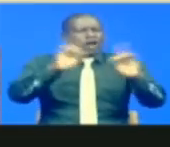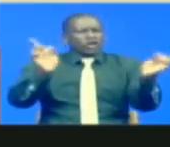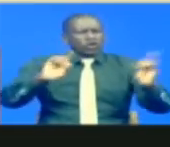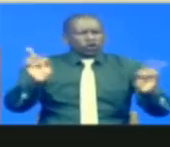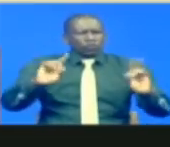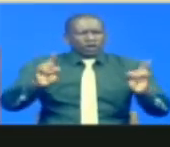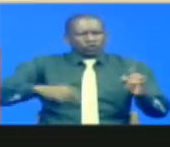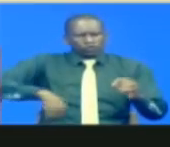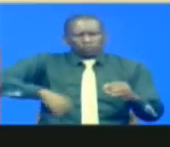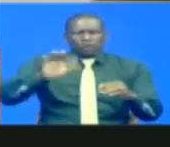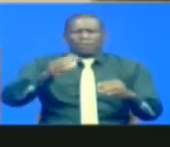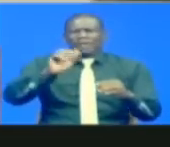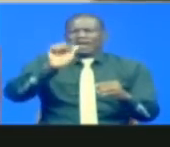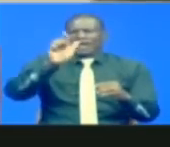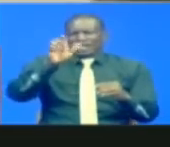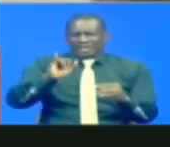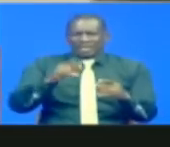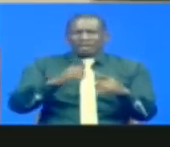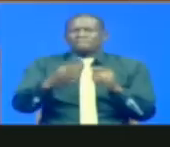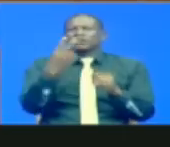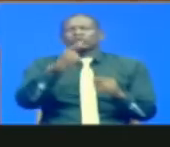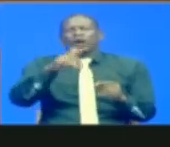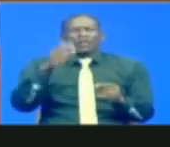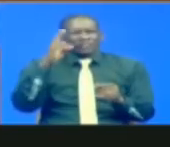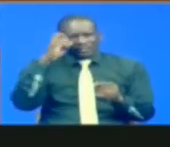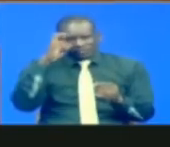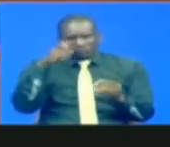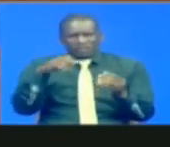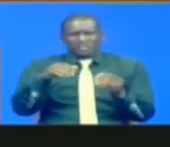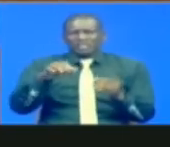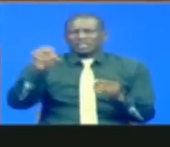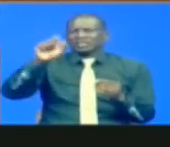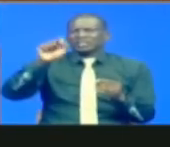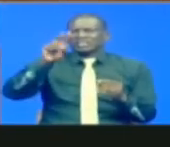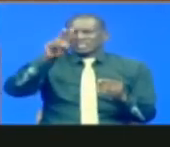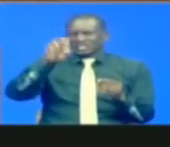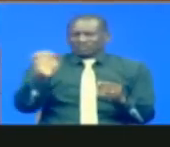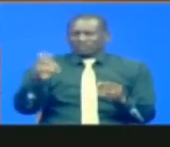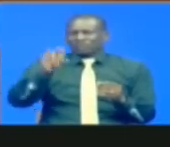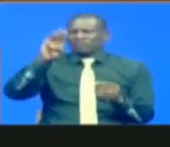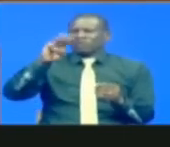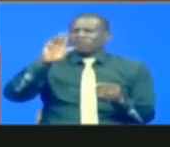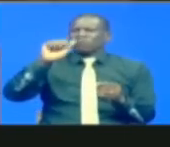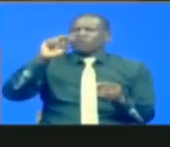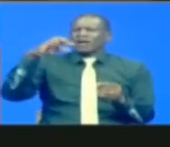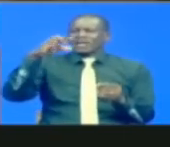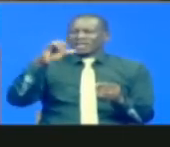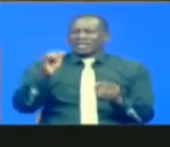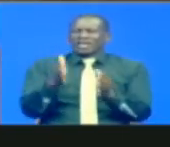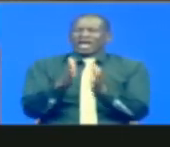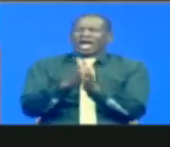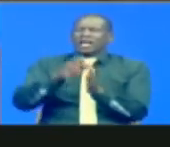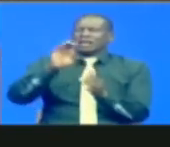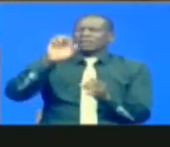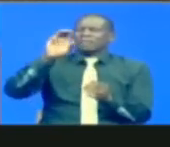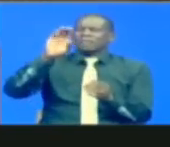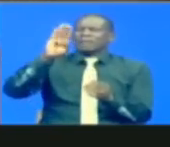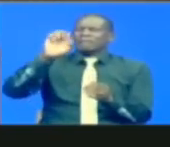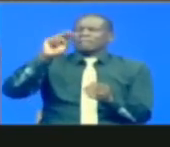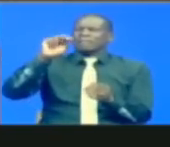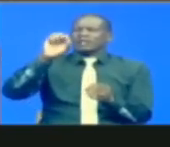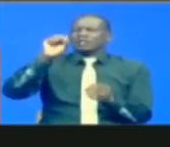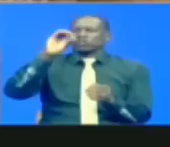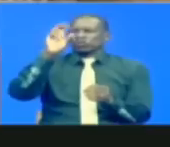Ali Gishunge, but two other suspects, namely Stephen Mwangi Wambugu and Benson Mwangi Maina, who are yet to